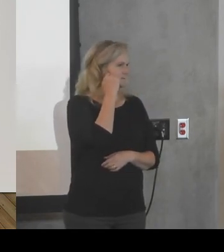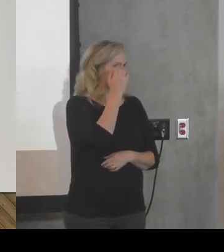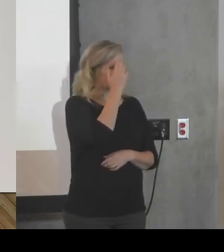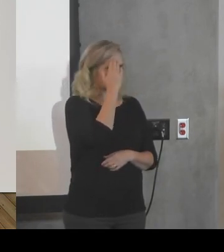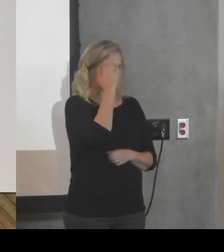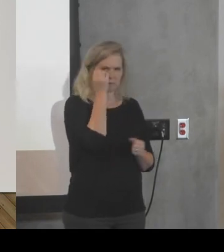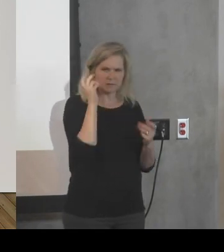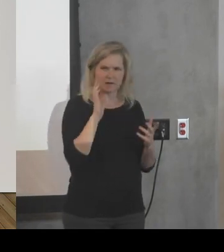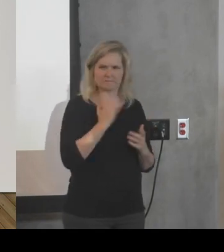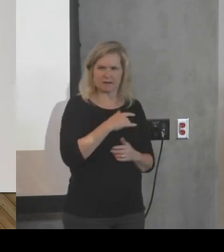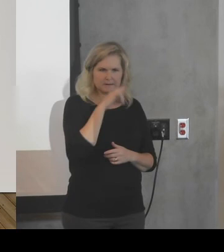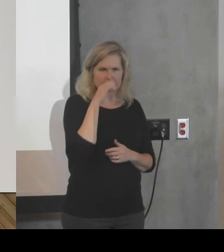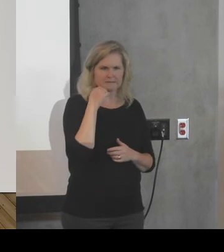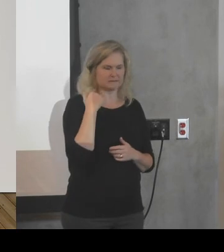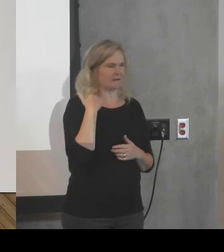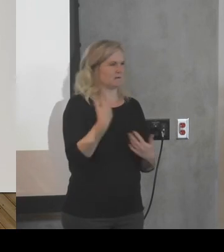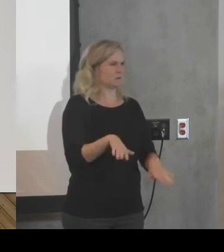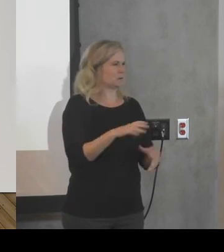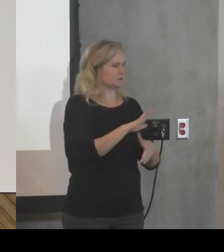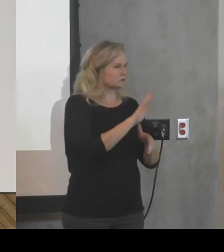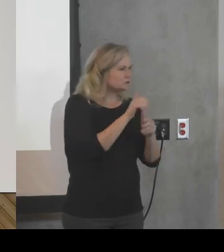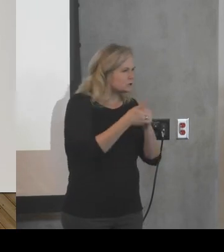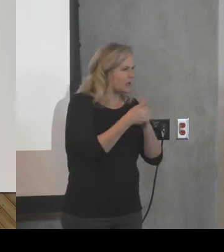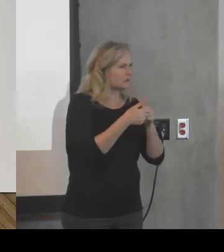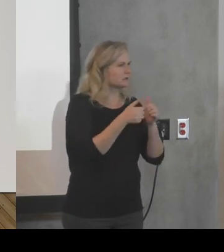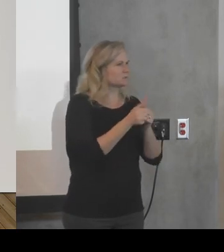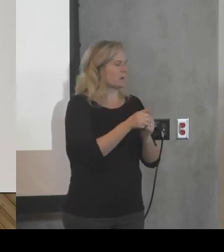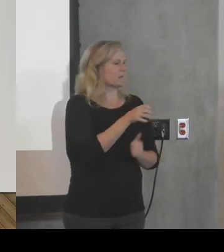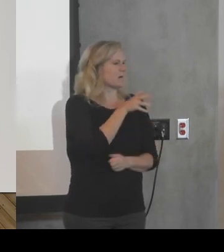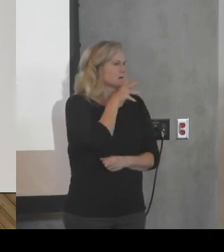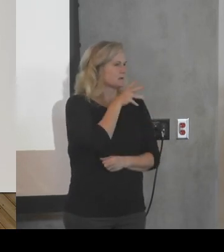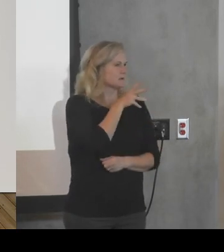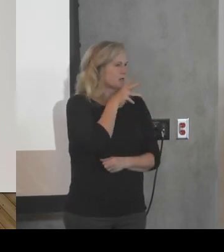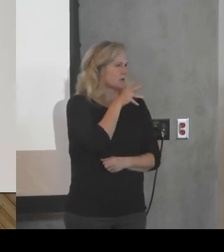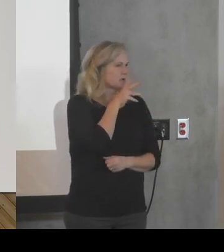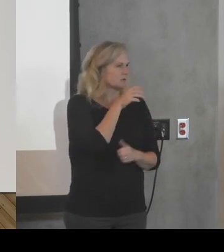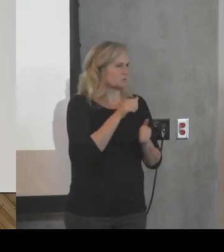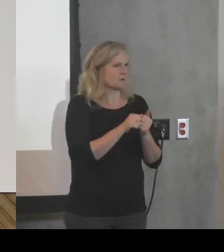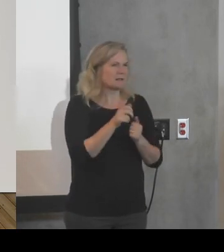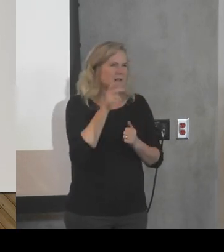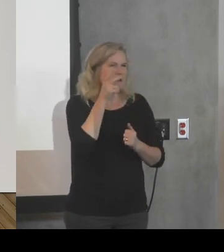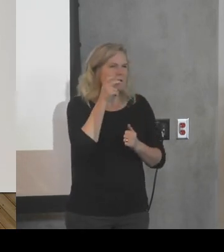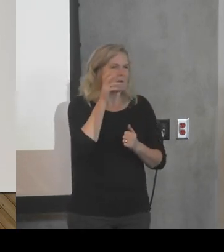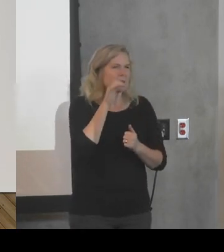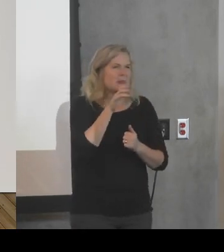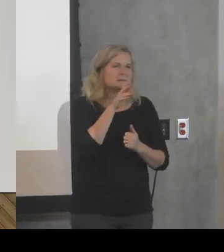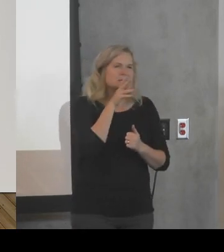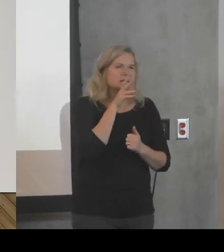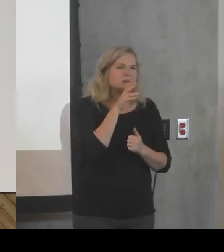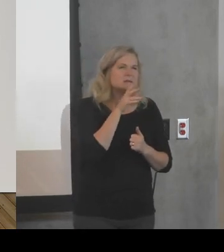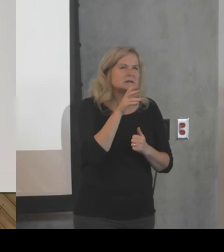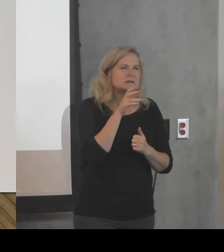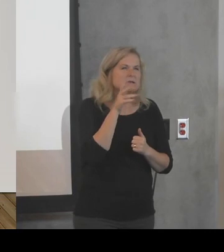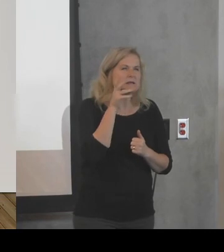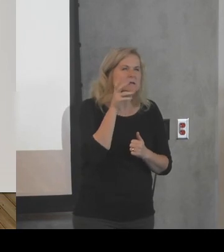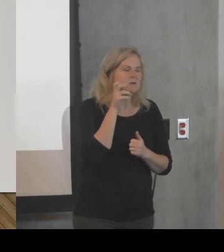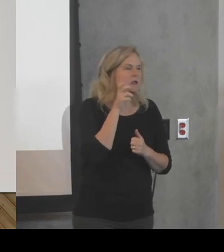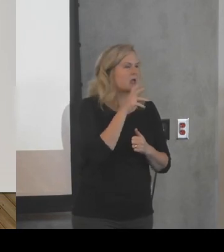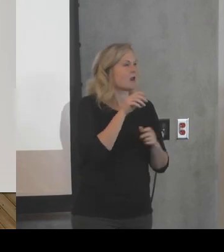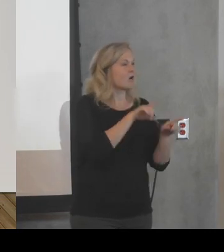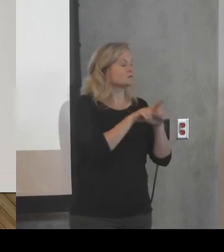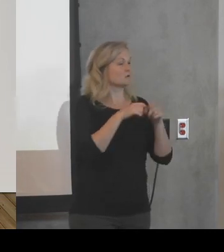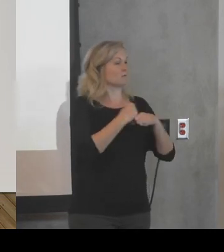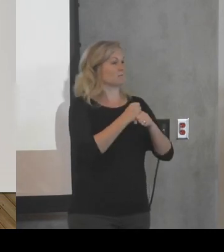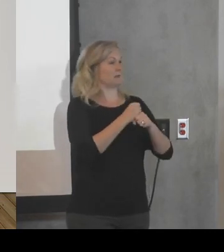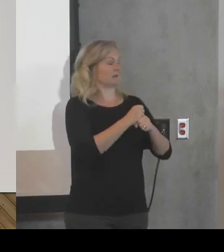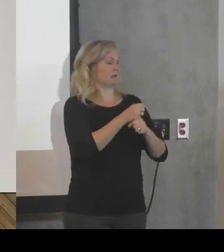kids have difficulty with articulation, with hearing speech sounds, with producing speech